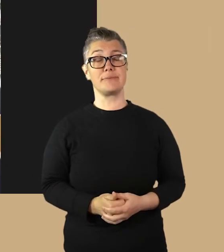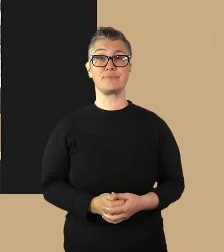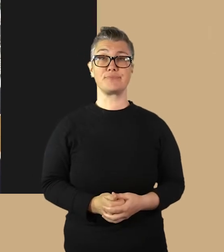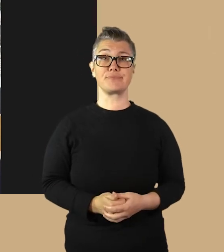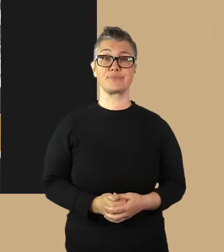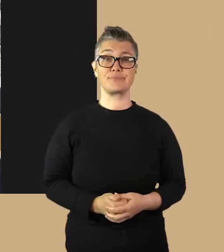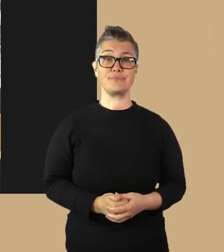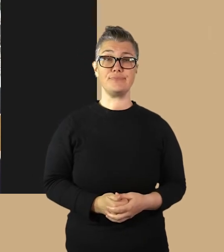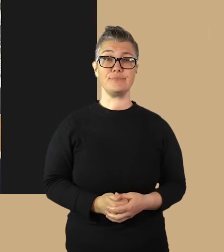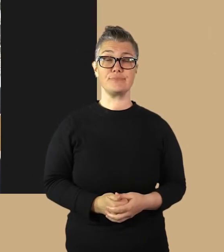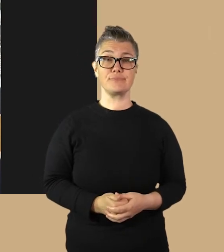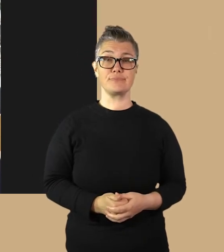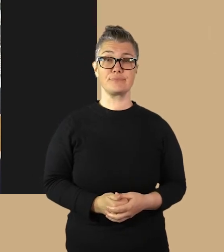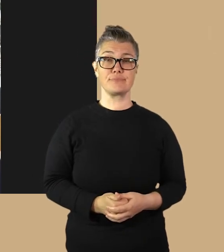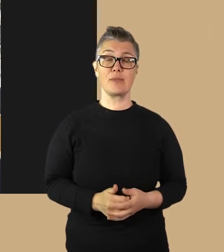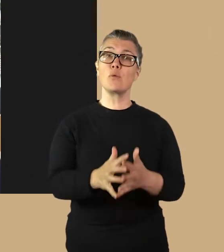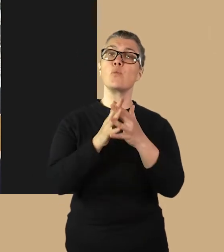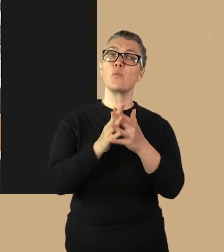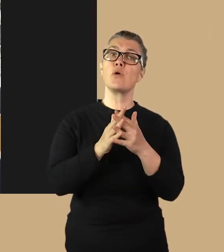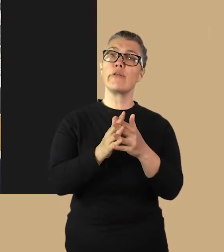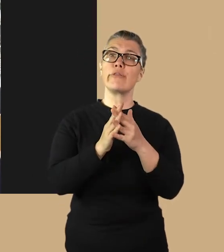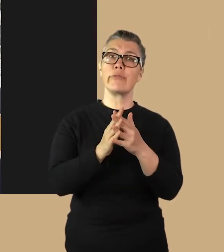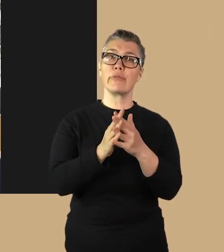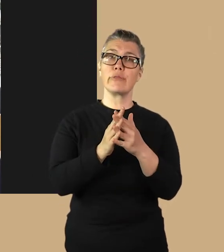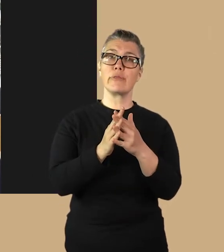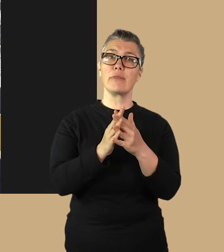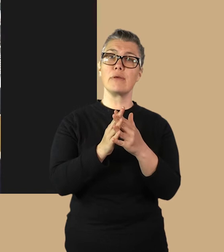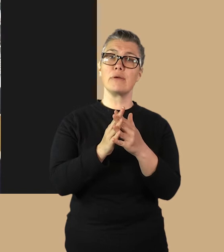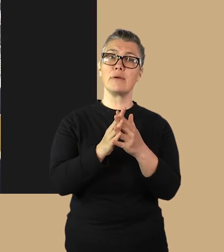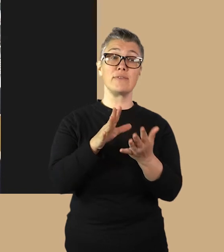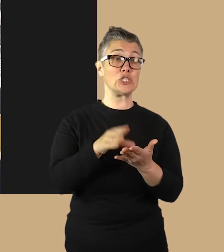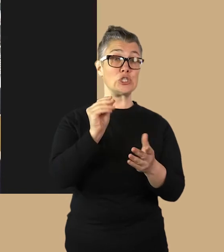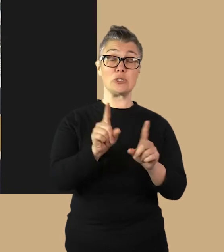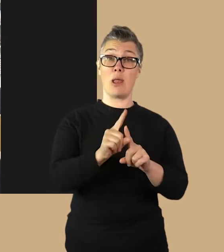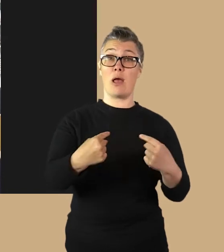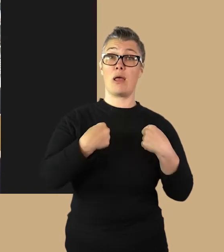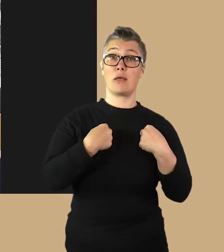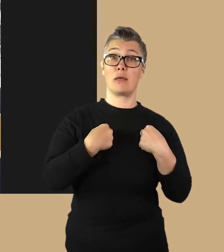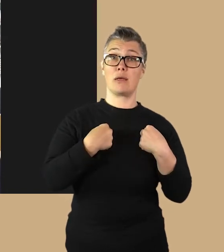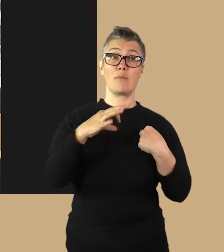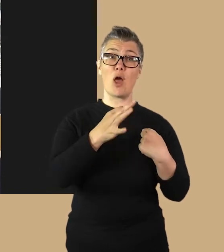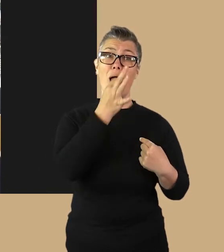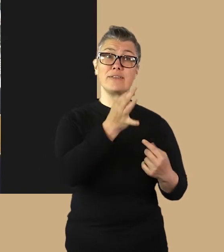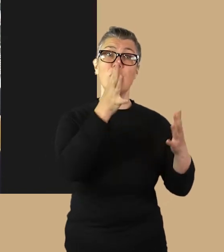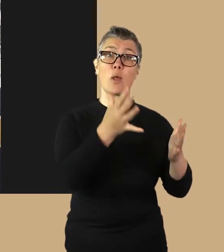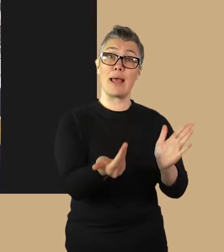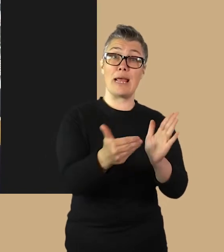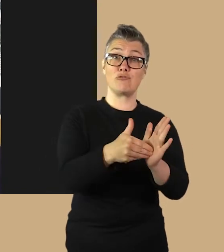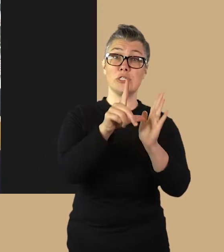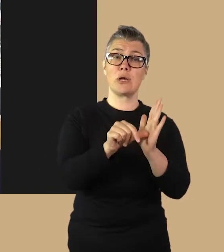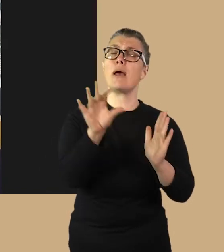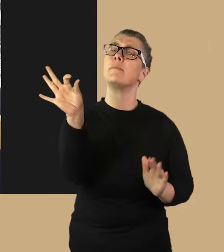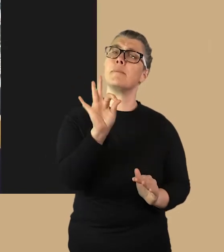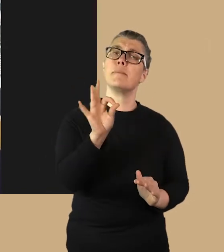Well, it would be really good for a student like myself if I'm not asking for a lot